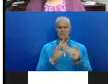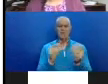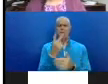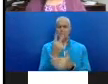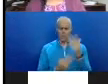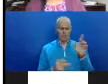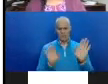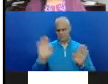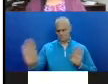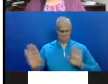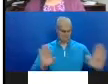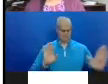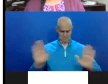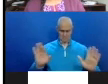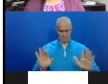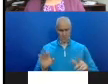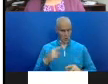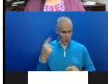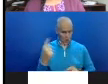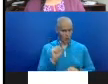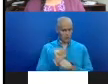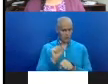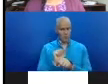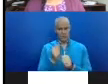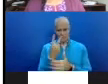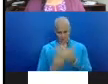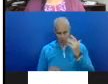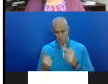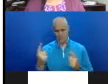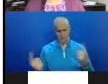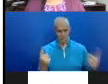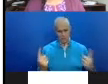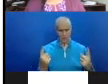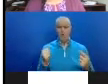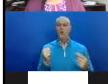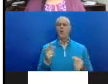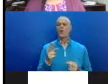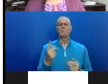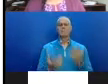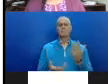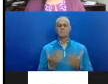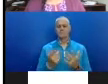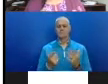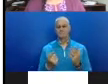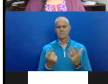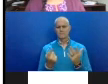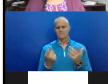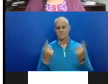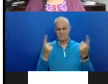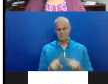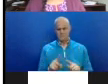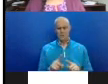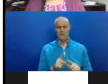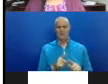parties. Do you always work with both parties, or do you ever have a situation where you're really